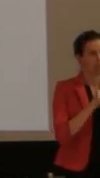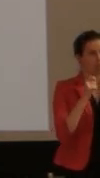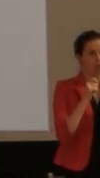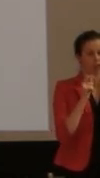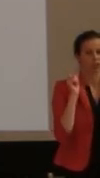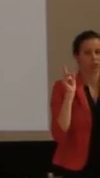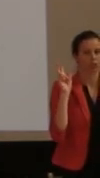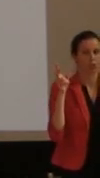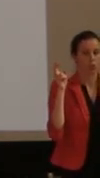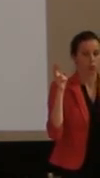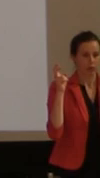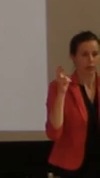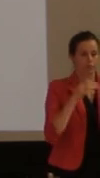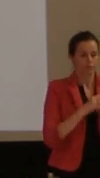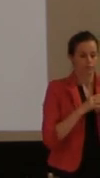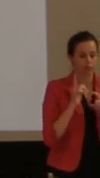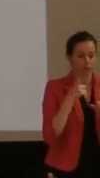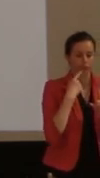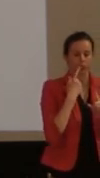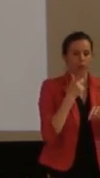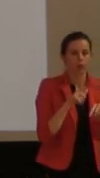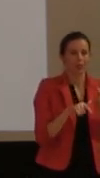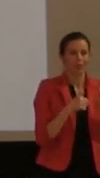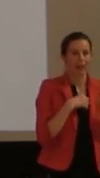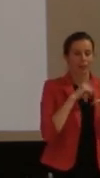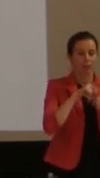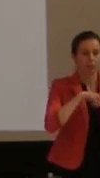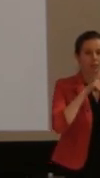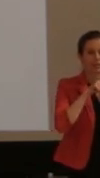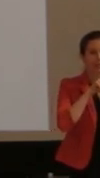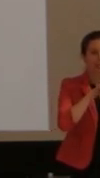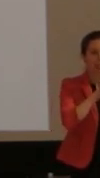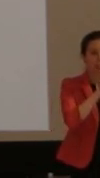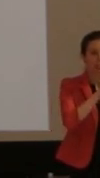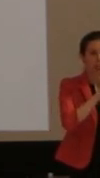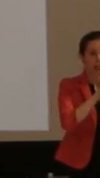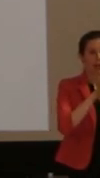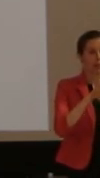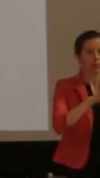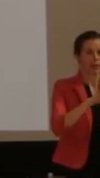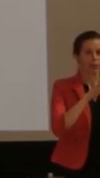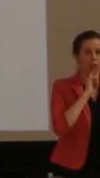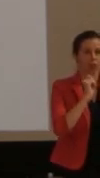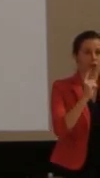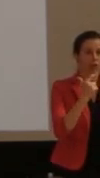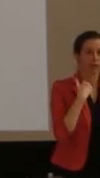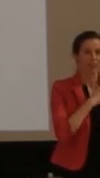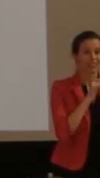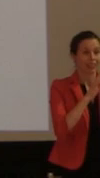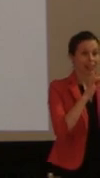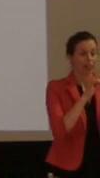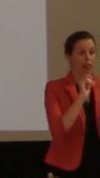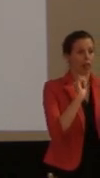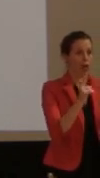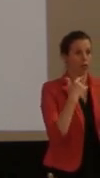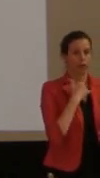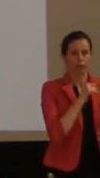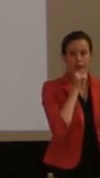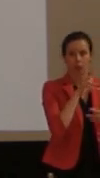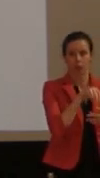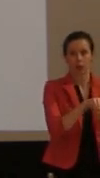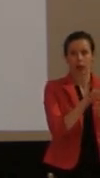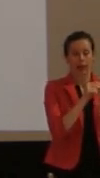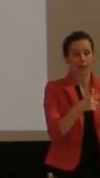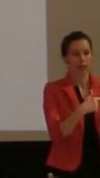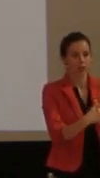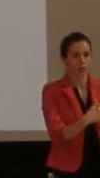was quoted in Vox when she said, "You really can't have precision medicine for all of us if all of us don't participate and aren't reflected in the